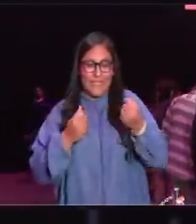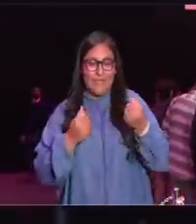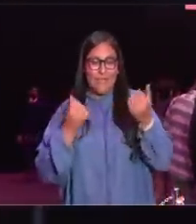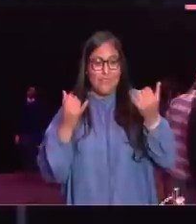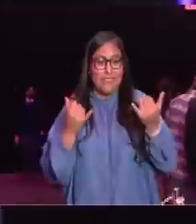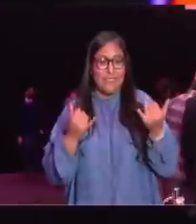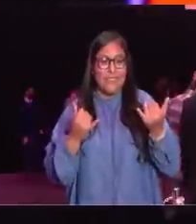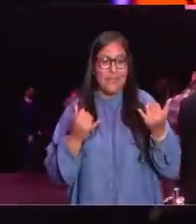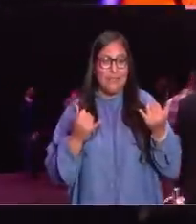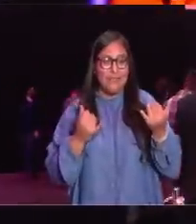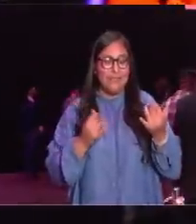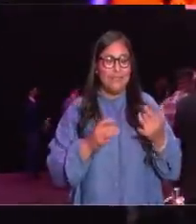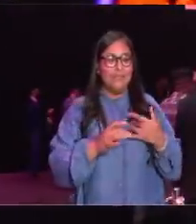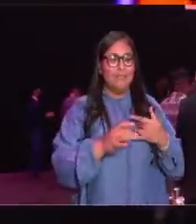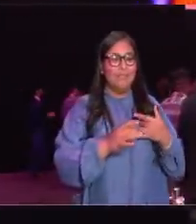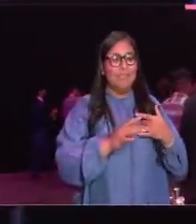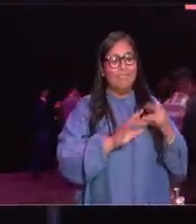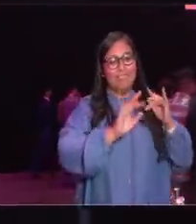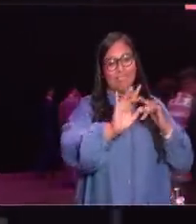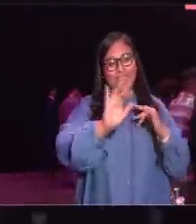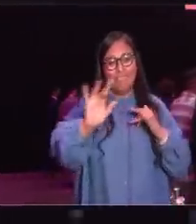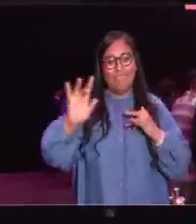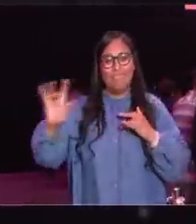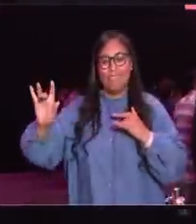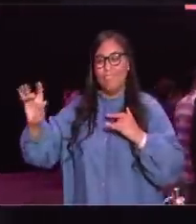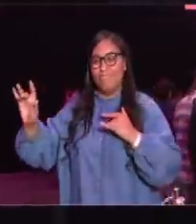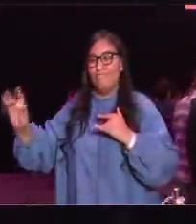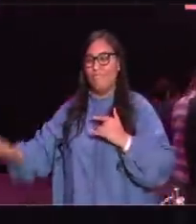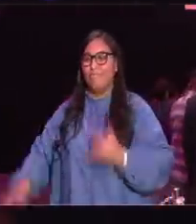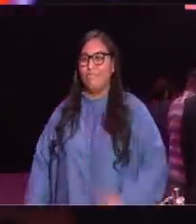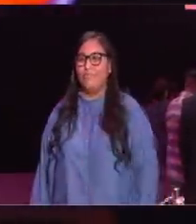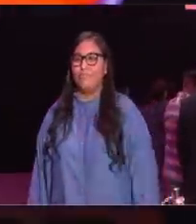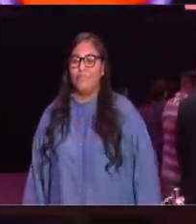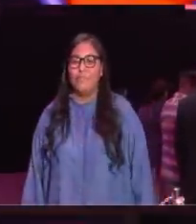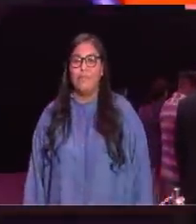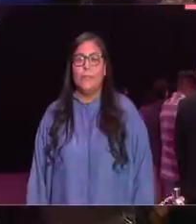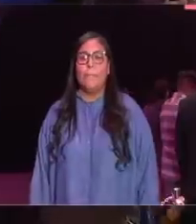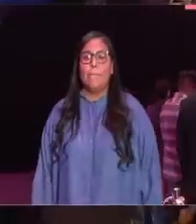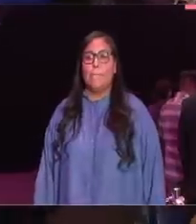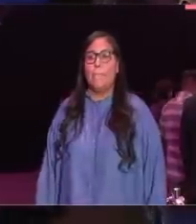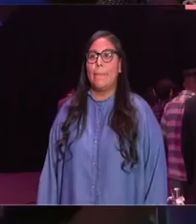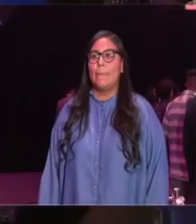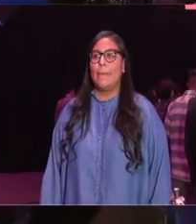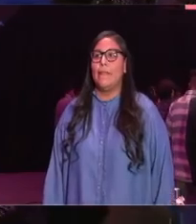fe. Oh, Señor, aquel que vino enfermo saldrá sano.